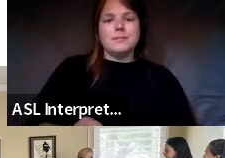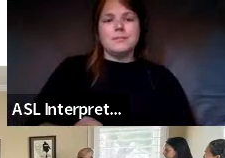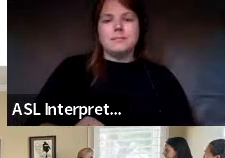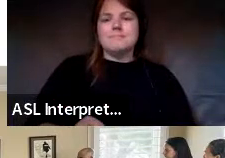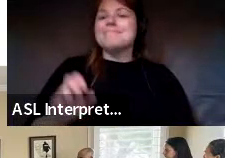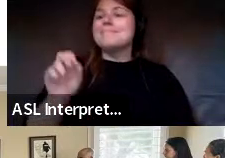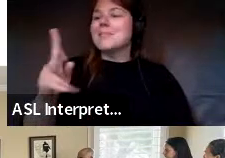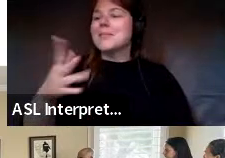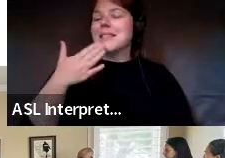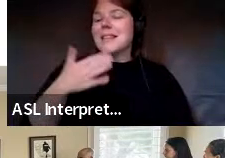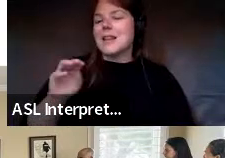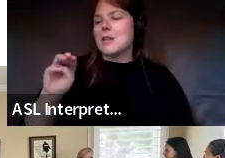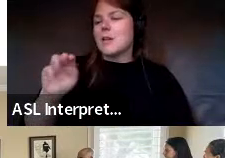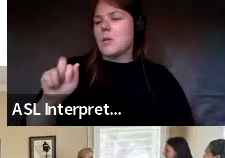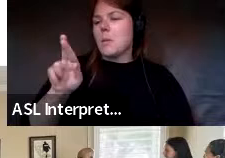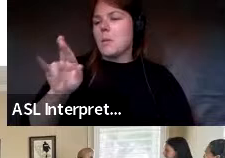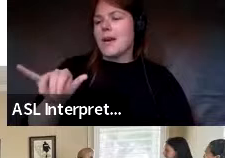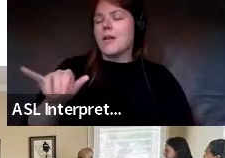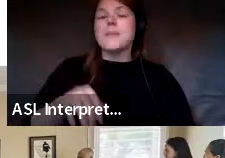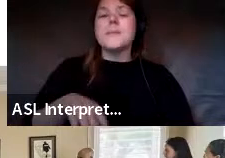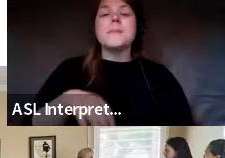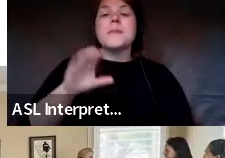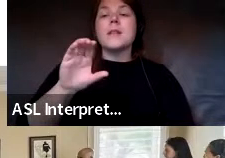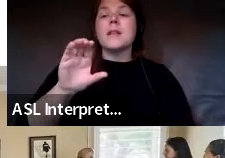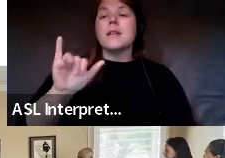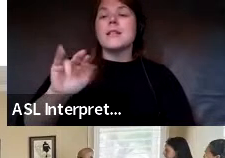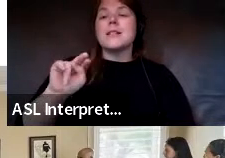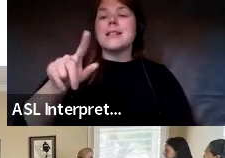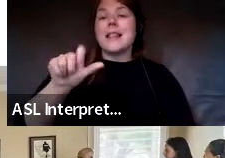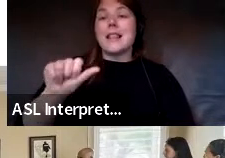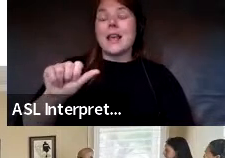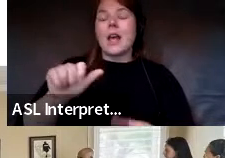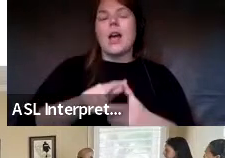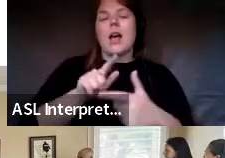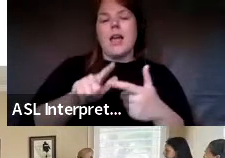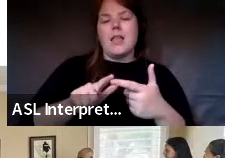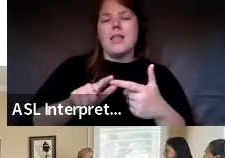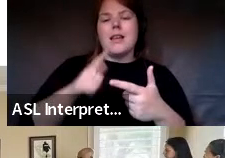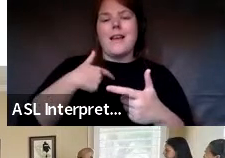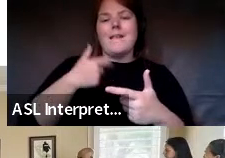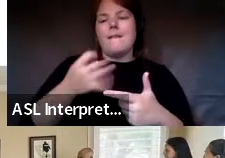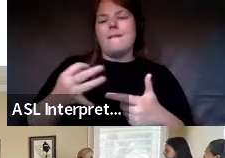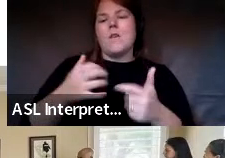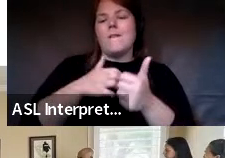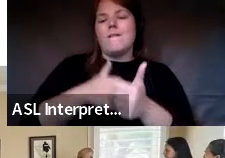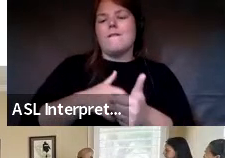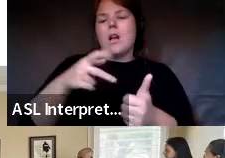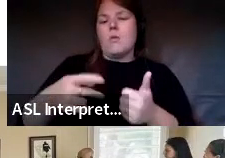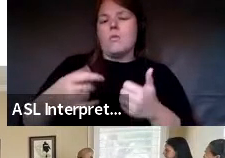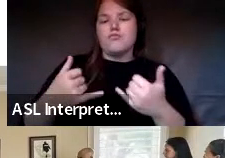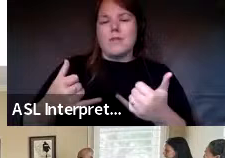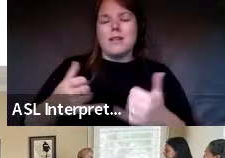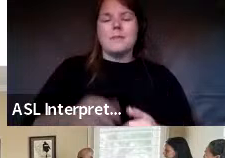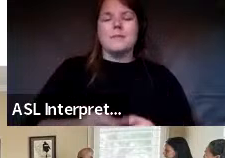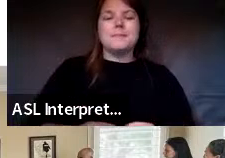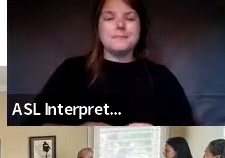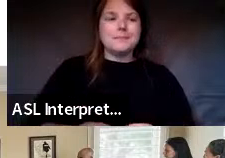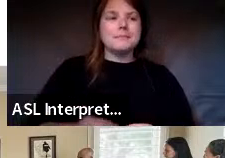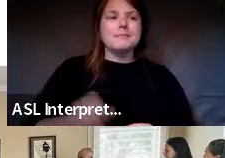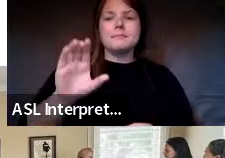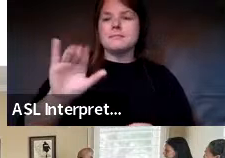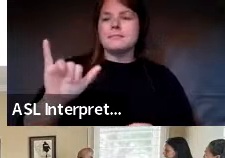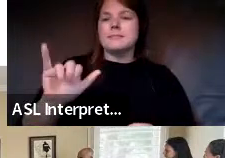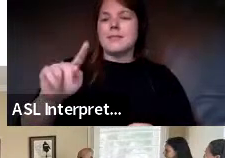Thank you, Mary. I'll let Cynthia go, and then maybe I have a couple just kind of follow-ups that we can do and move forward. Go ahead, Cynthia,